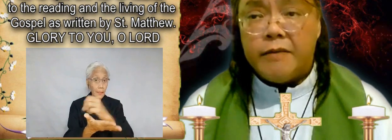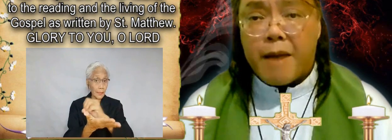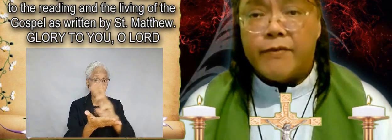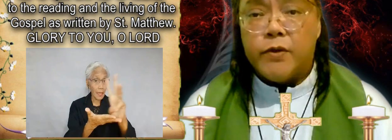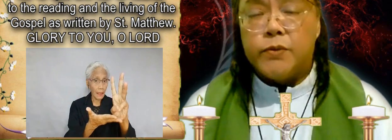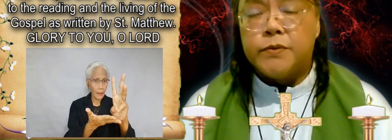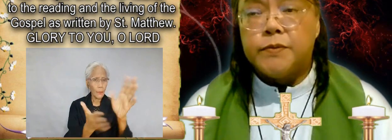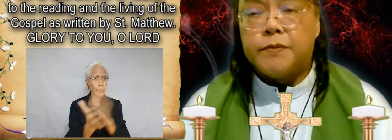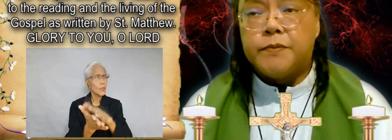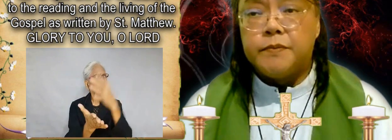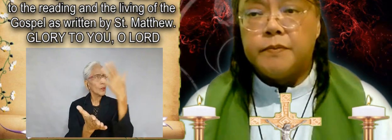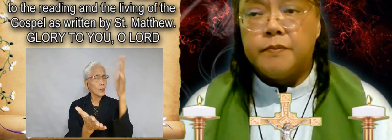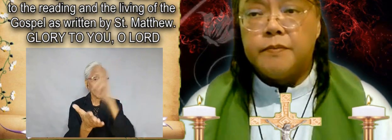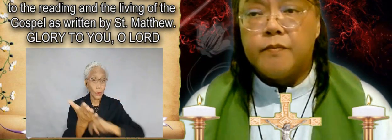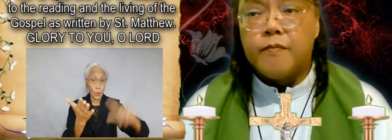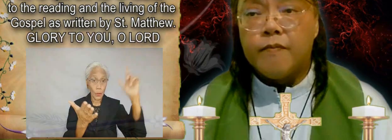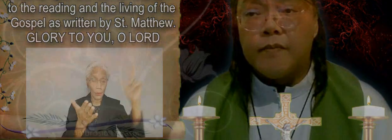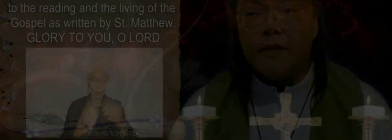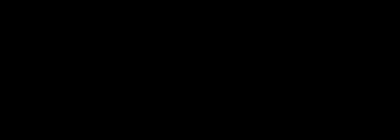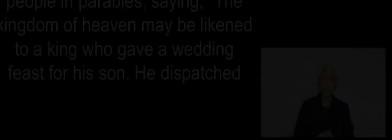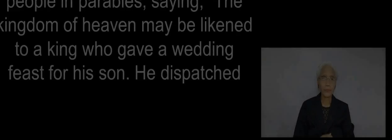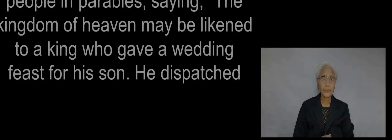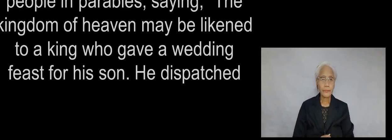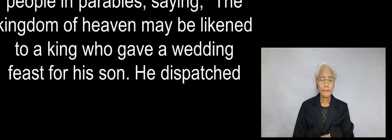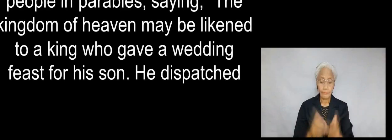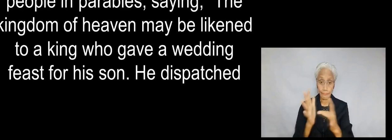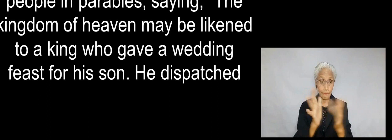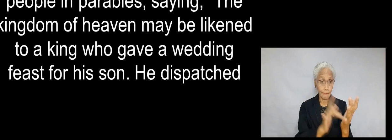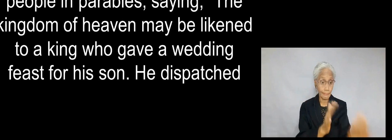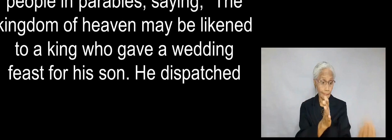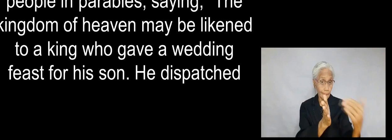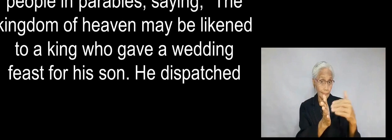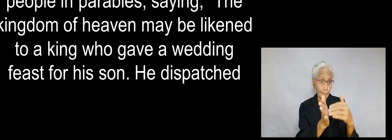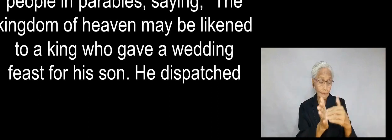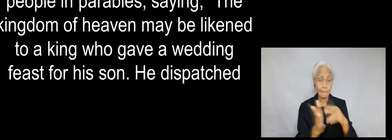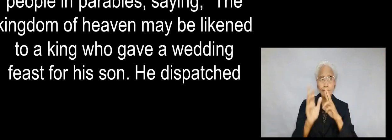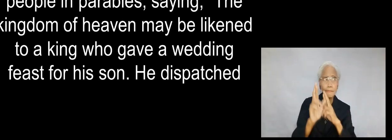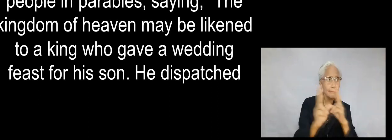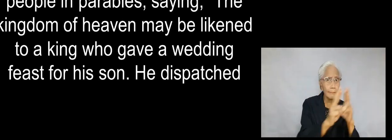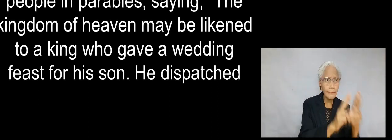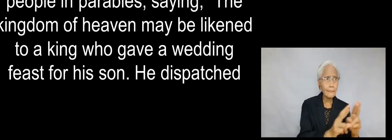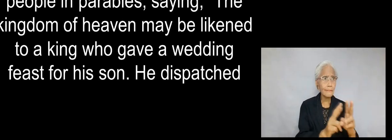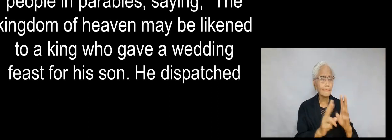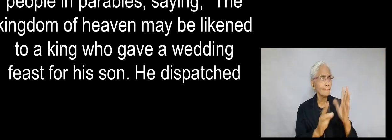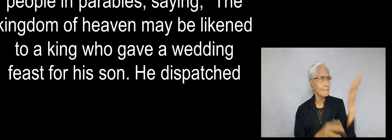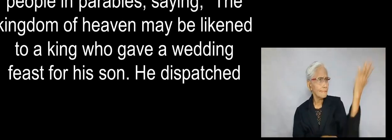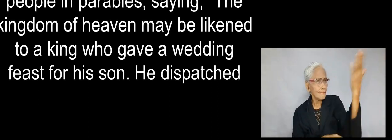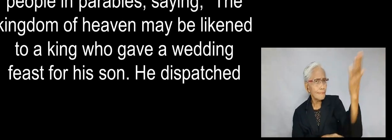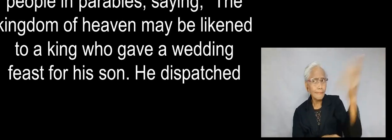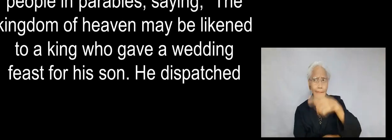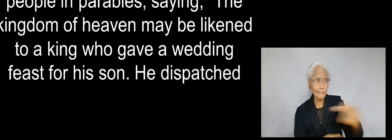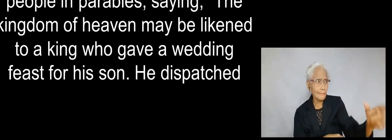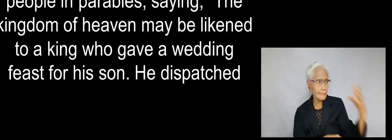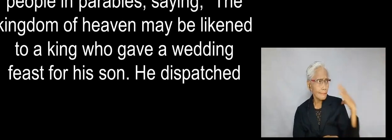by Saint Matthew. Glory to you, O Lord. Jesus again in reply spoke to the chief priests